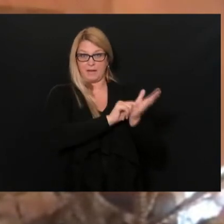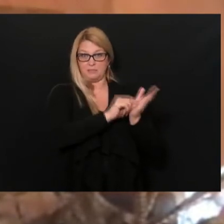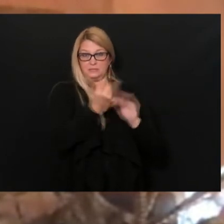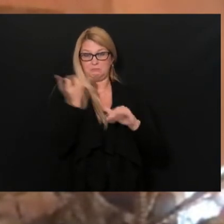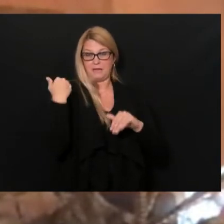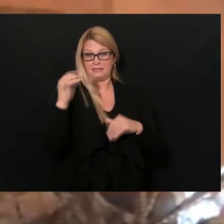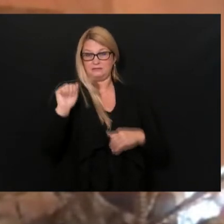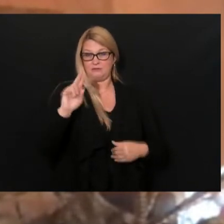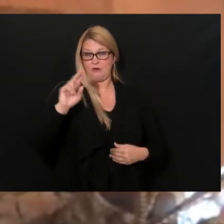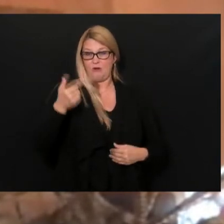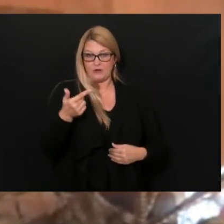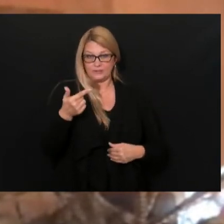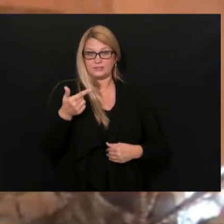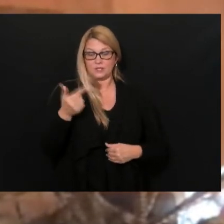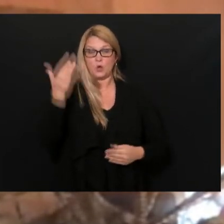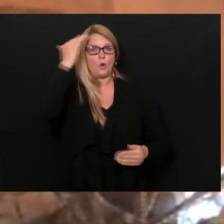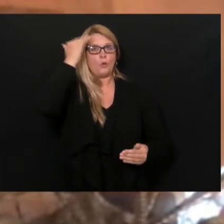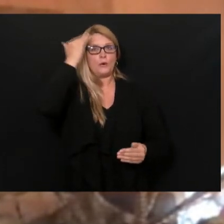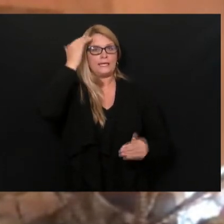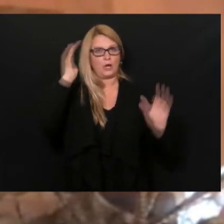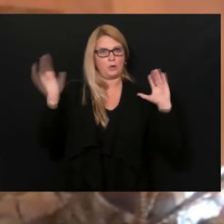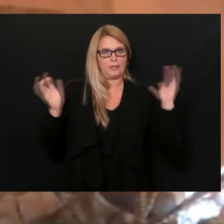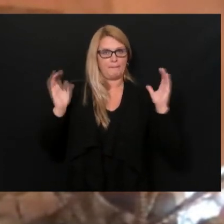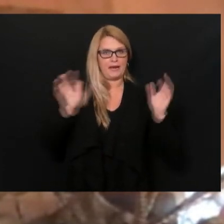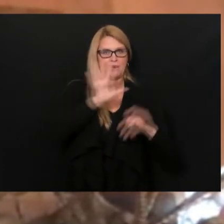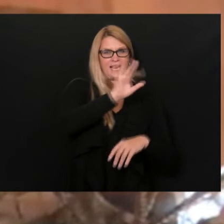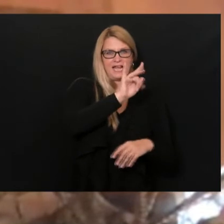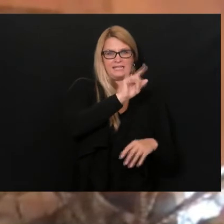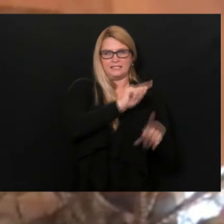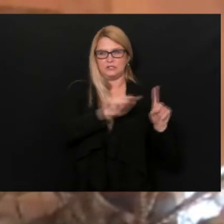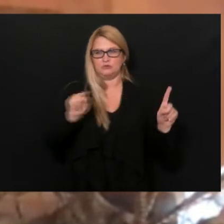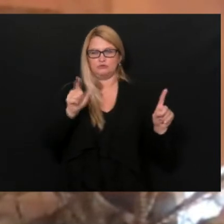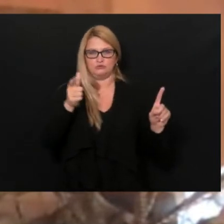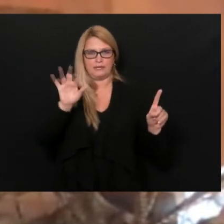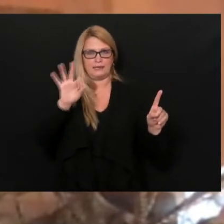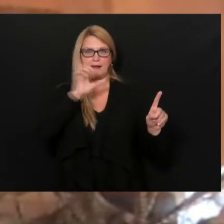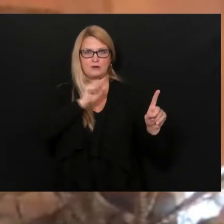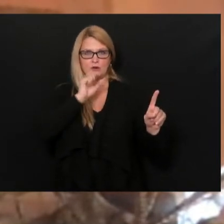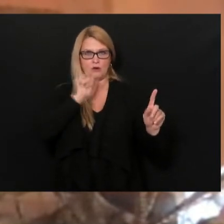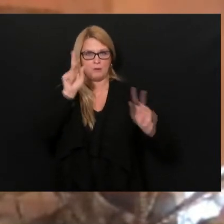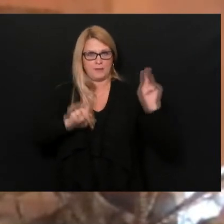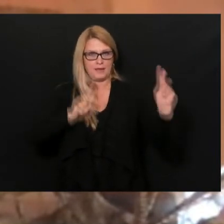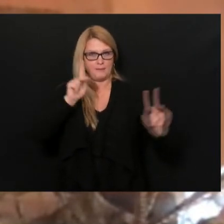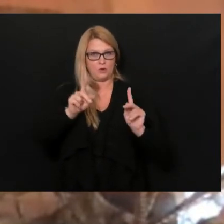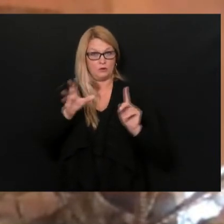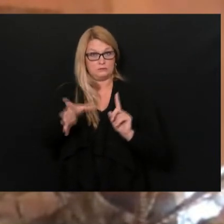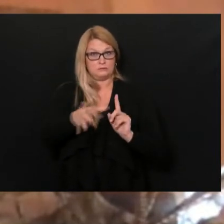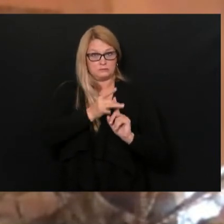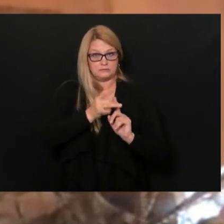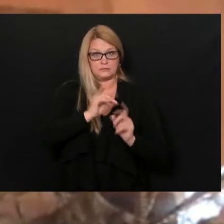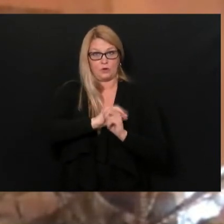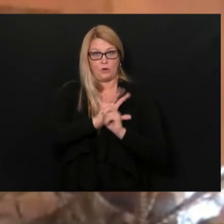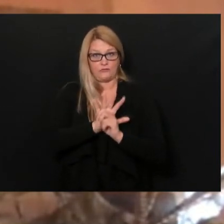August, we know that in comparison to 18 to 29-year-old people infected with COVID-19, those people over